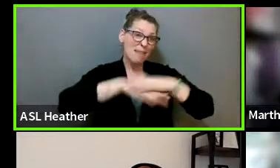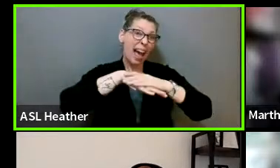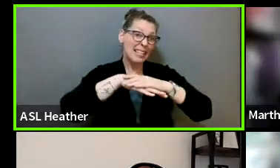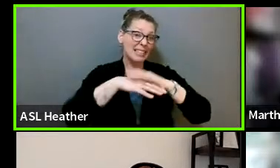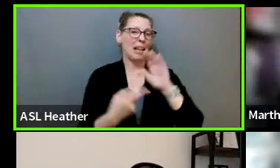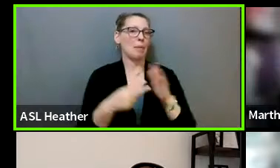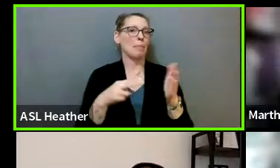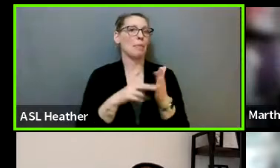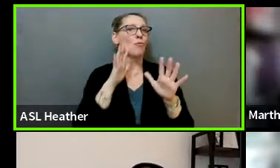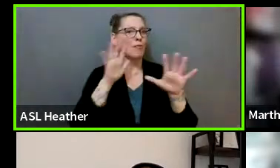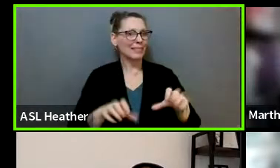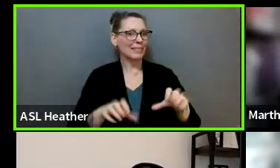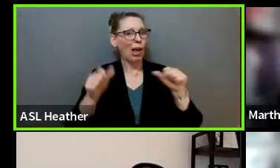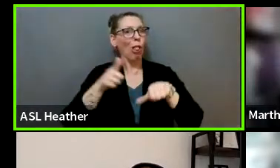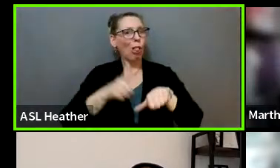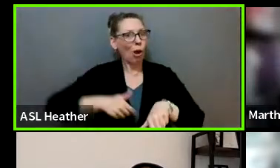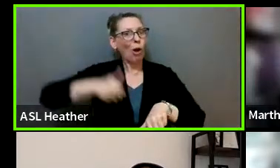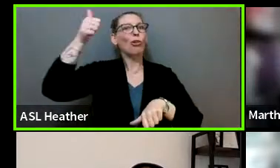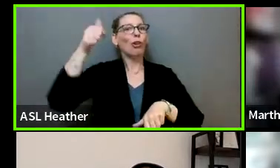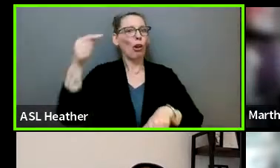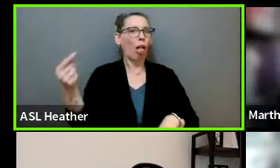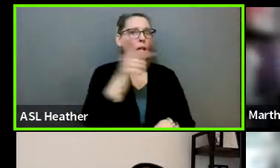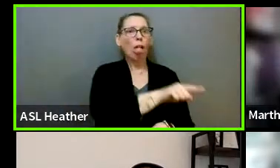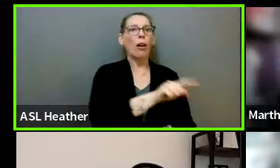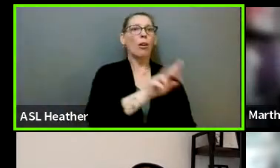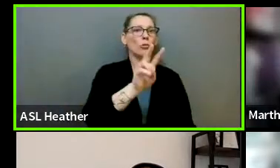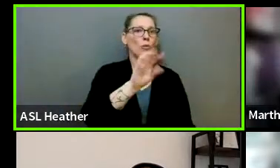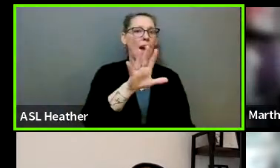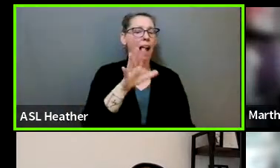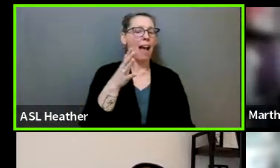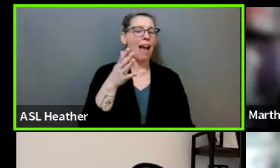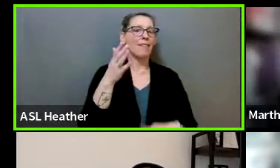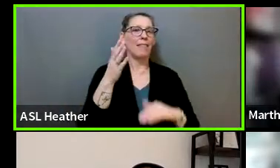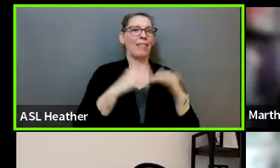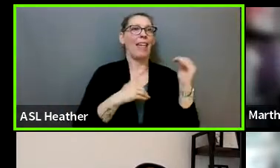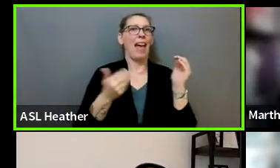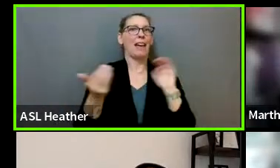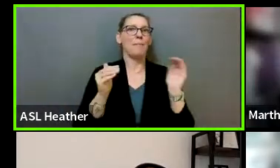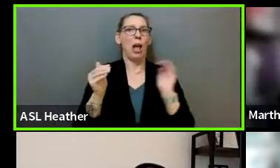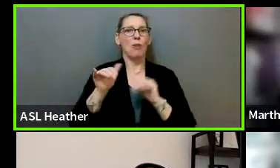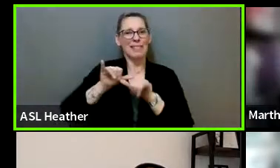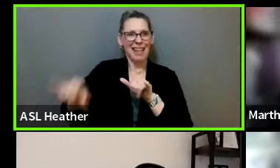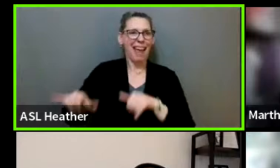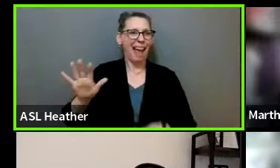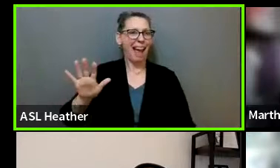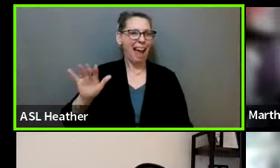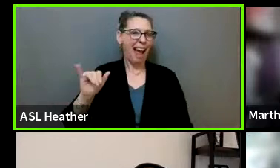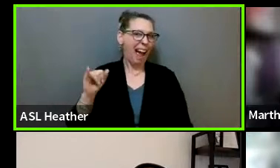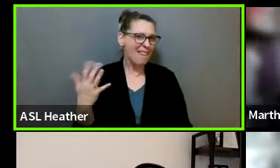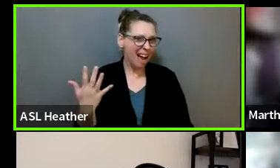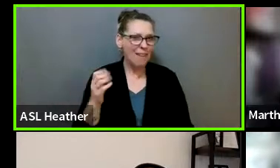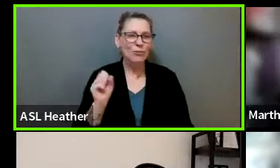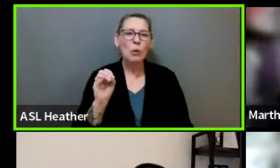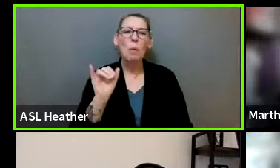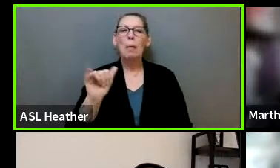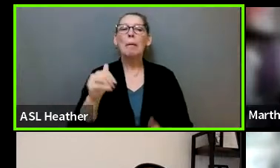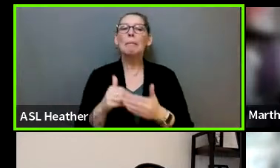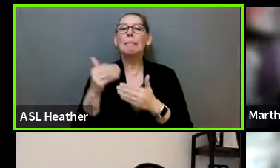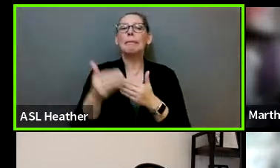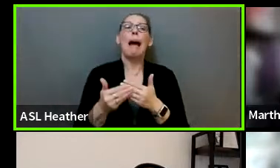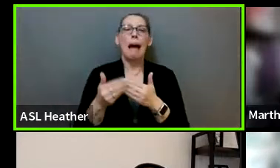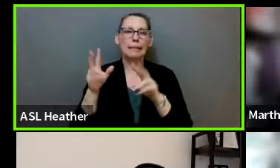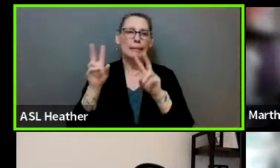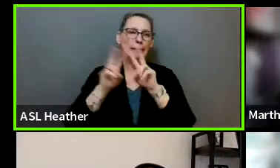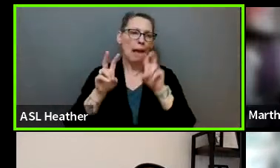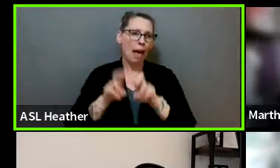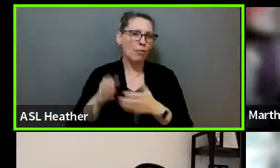longer for people to use 205 than if they were to stay on I-5. So I think that is when we get into that next level of analysis